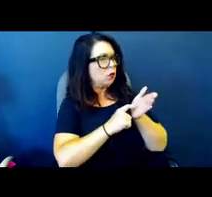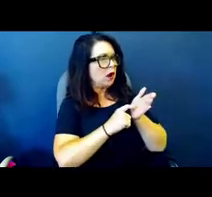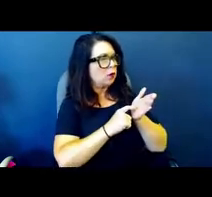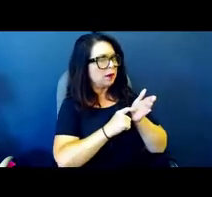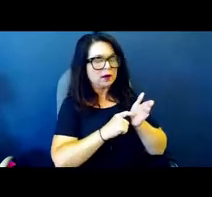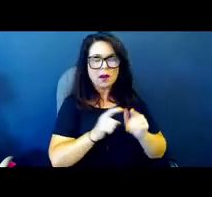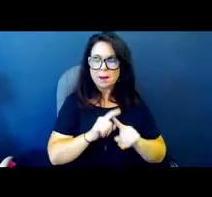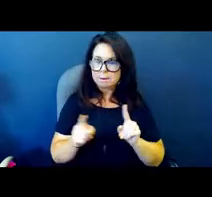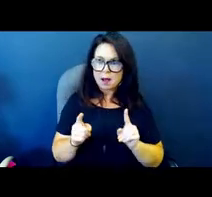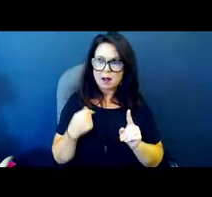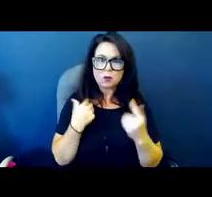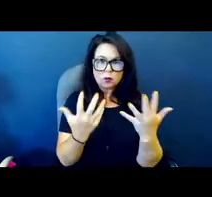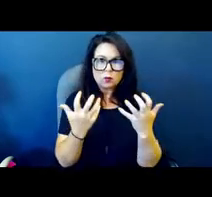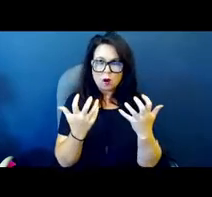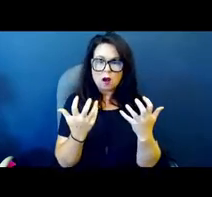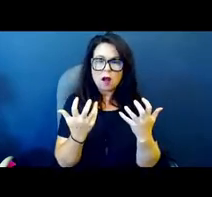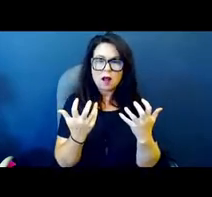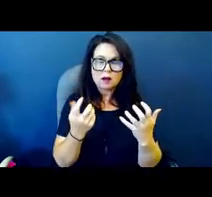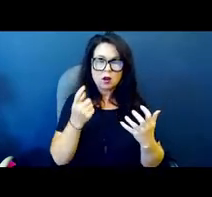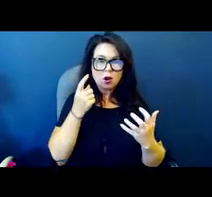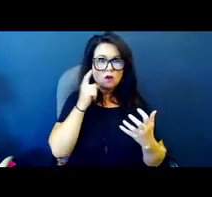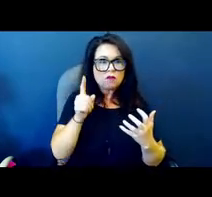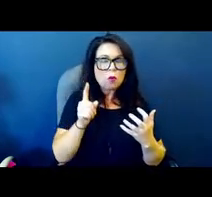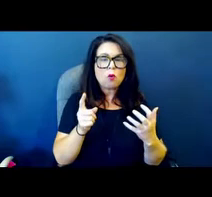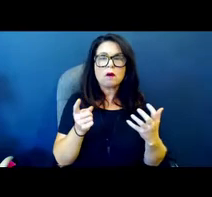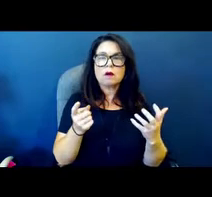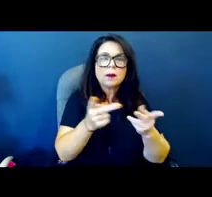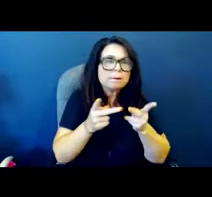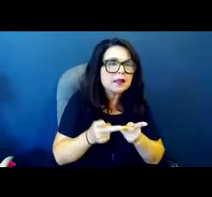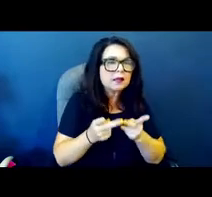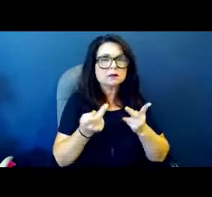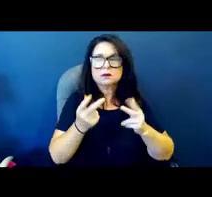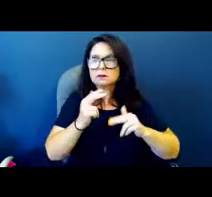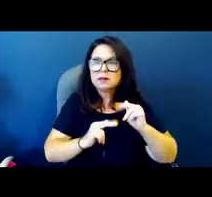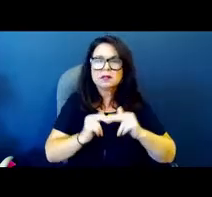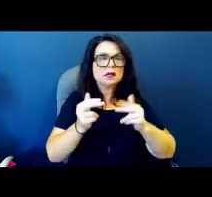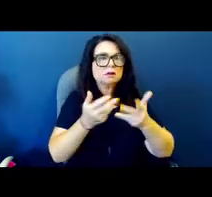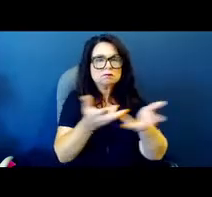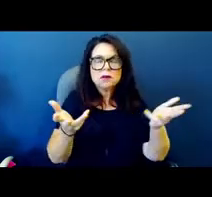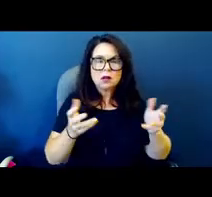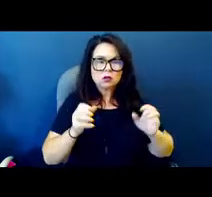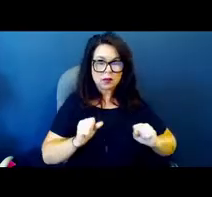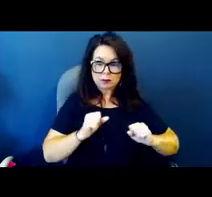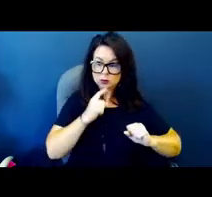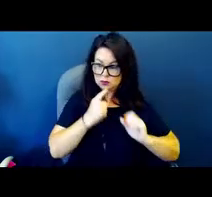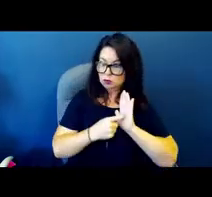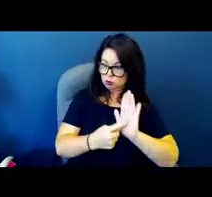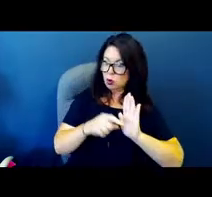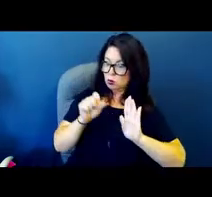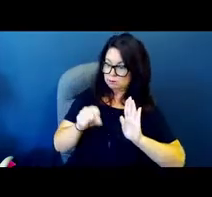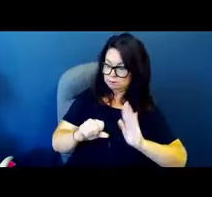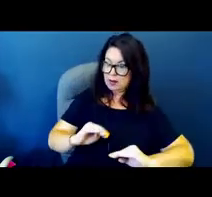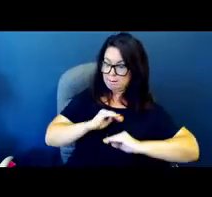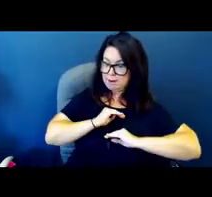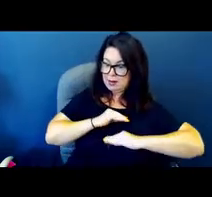me show you how I've met the minimum requirements. We need to move beyond that and make sure that we